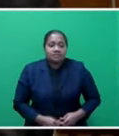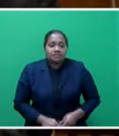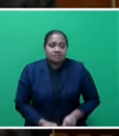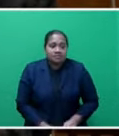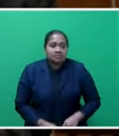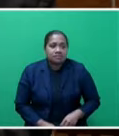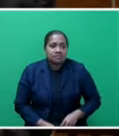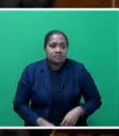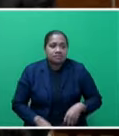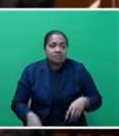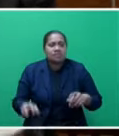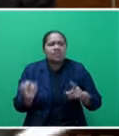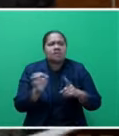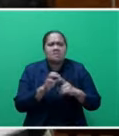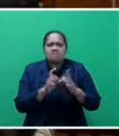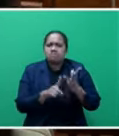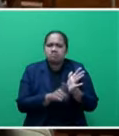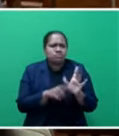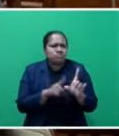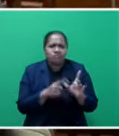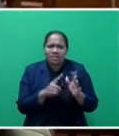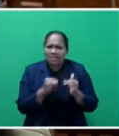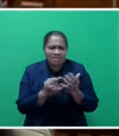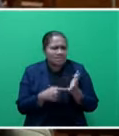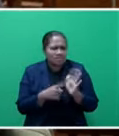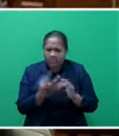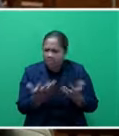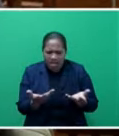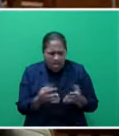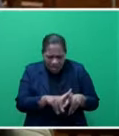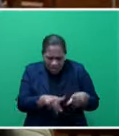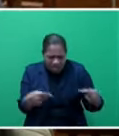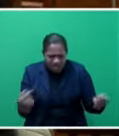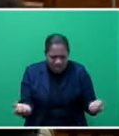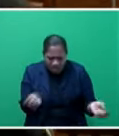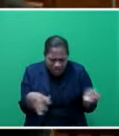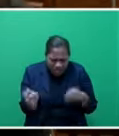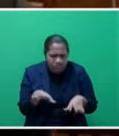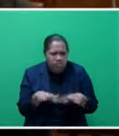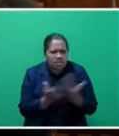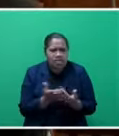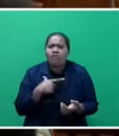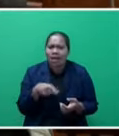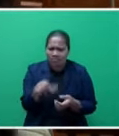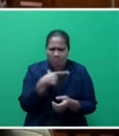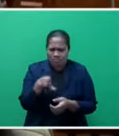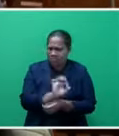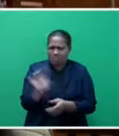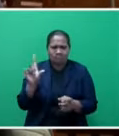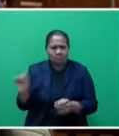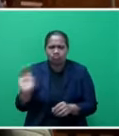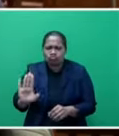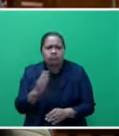polystyrene. Why did all these come out together? Plastic, polyester, plastic cup, everything. Because he was not doing his job. And